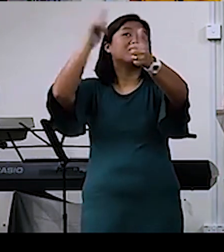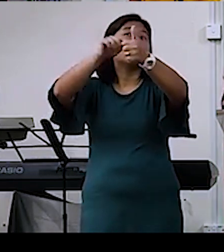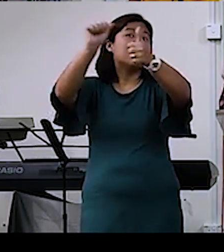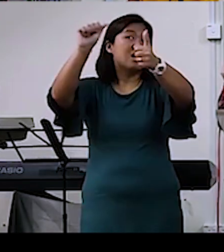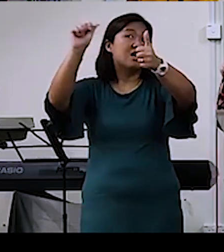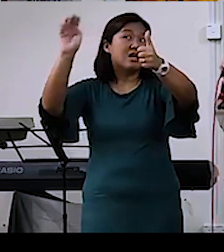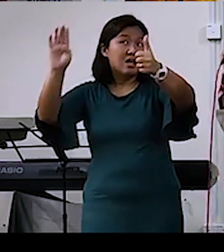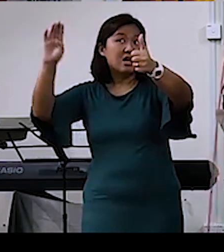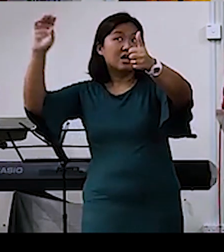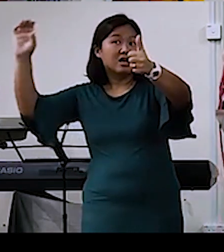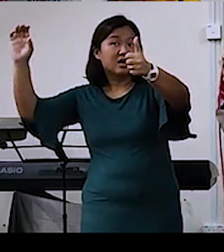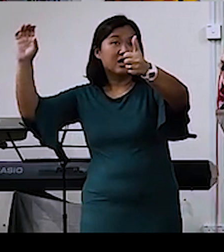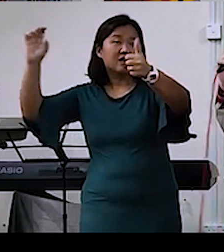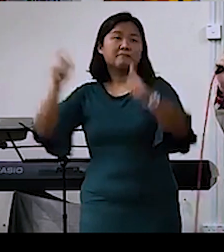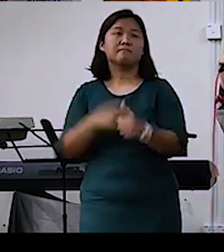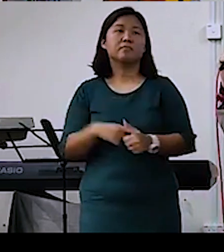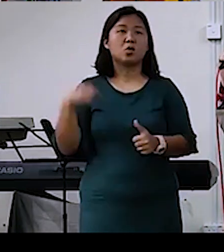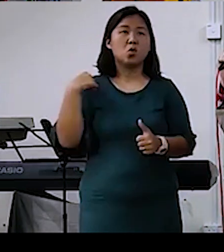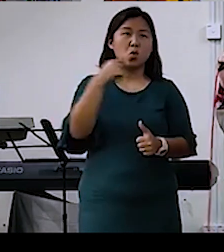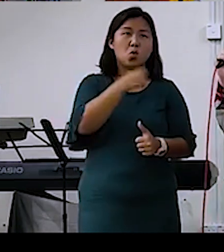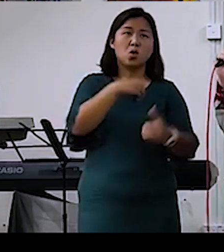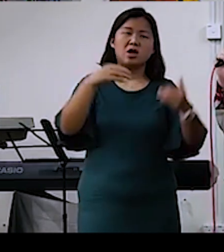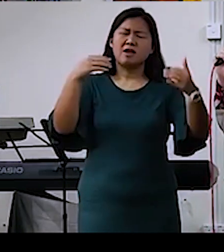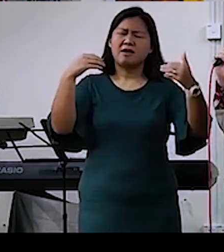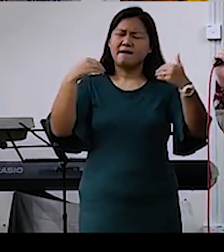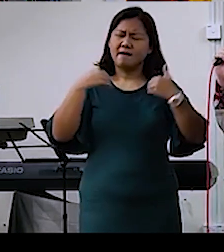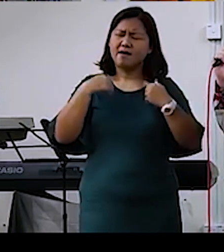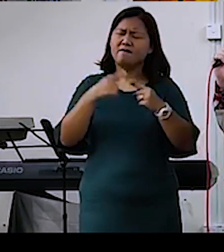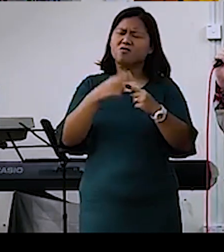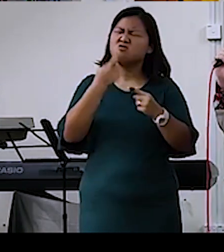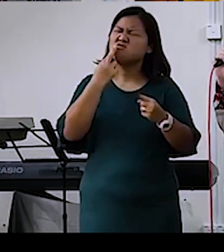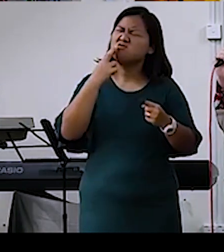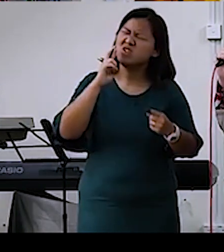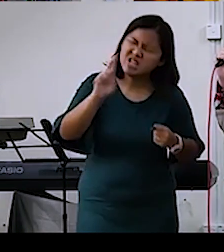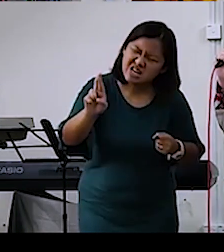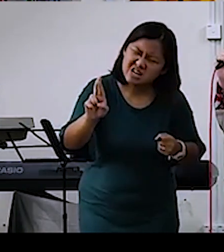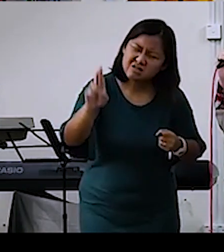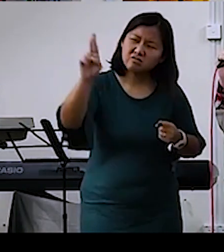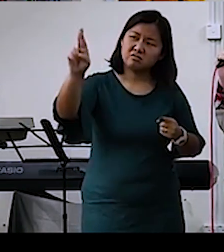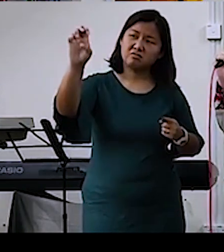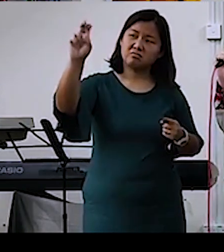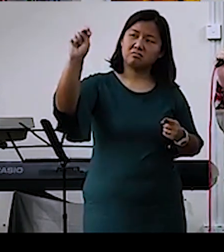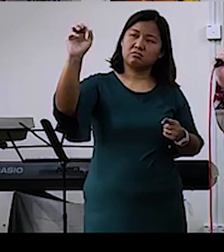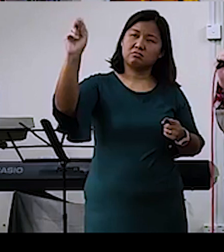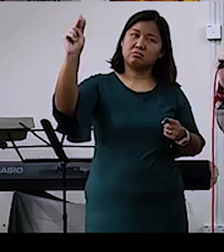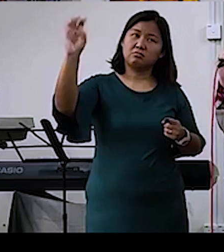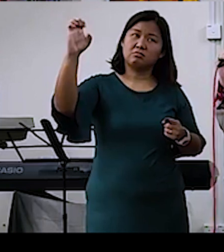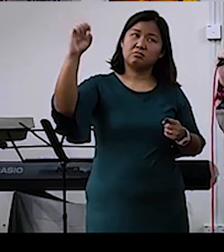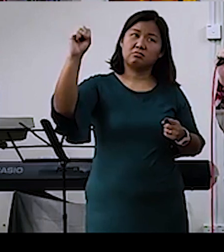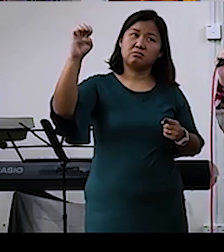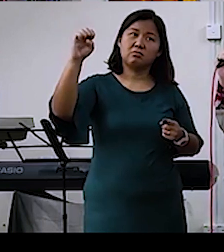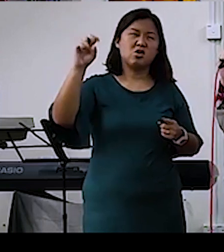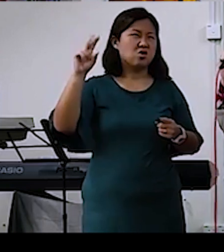the B, C, A. So let's go back. But we have renounced the hidden things of shame. Then what follows? Not walking